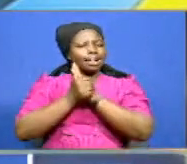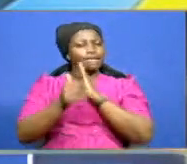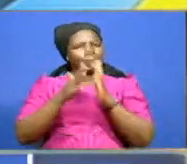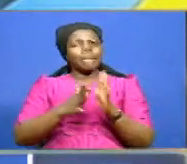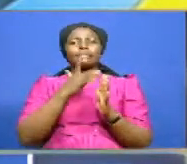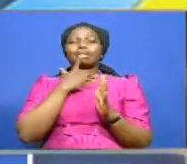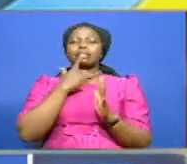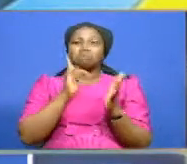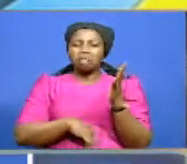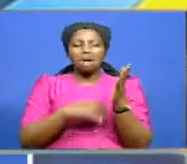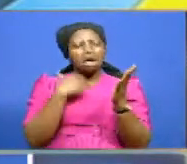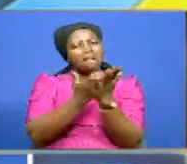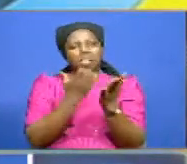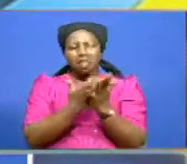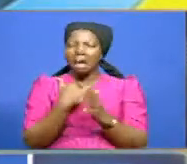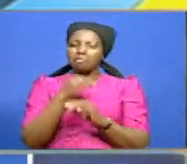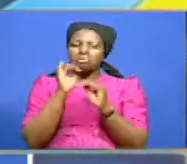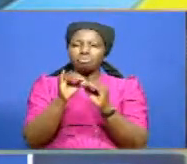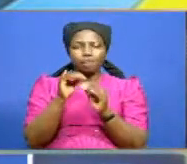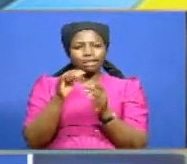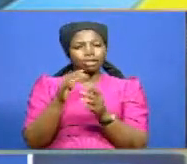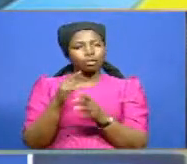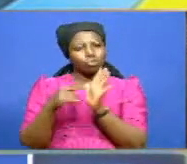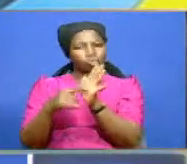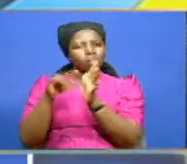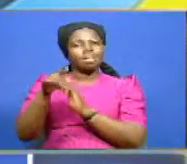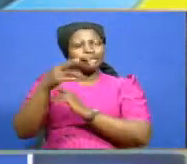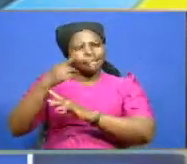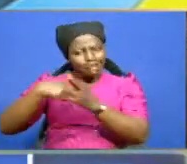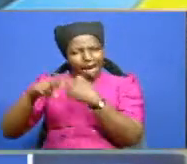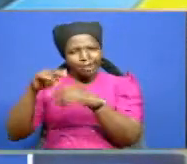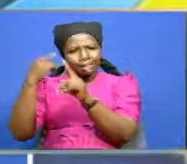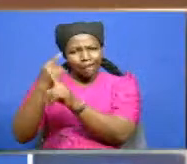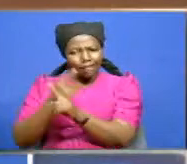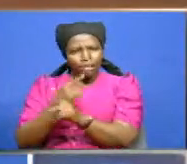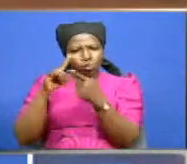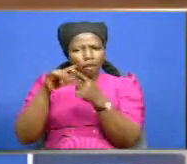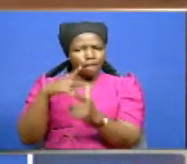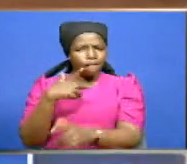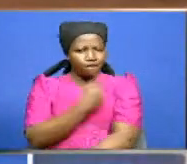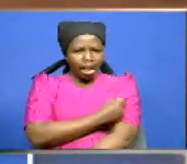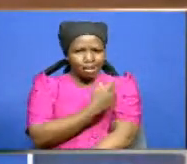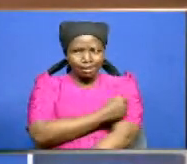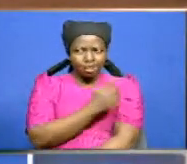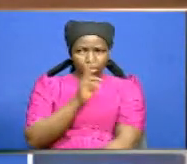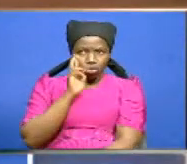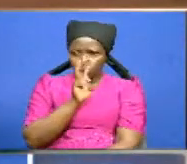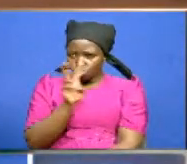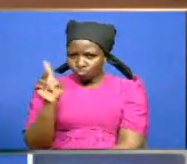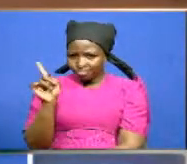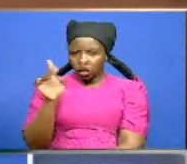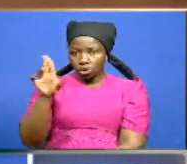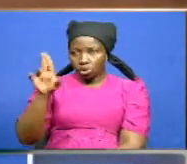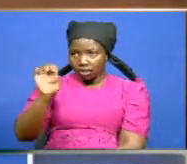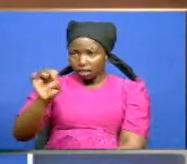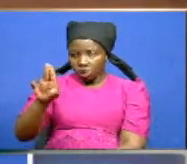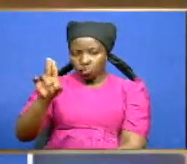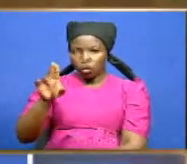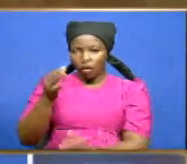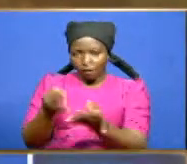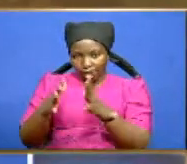evidence to suggest that it reacts differently to vaccines. Take a look. European Union officials